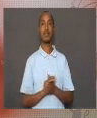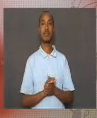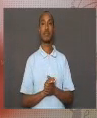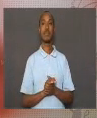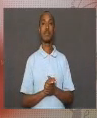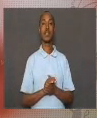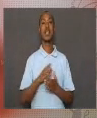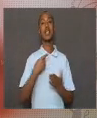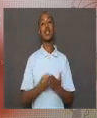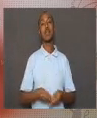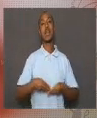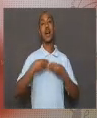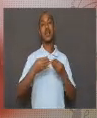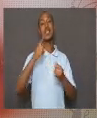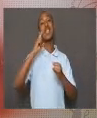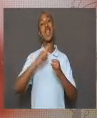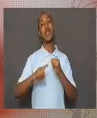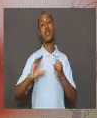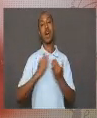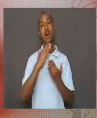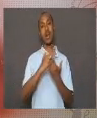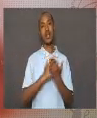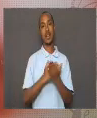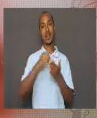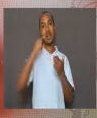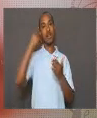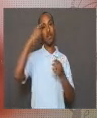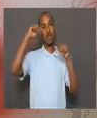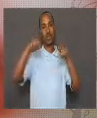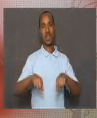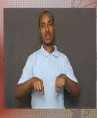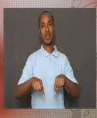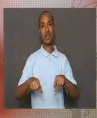And this brings us to the end of our lesson for today.